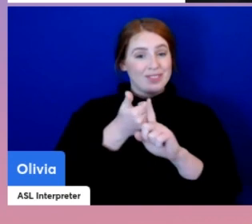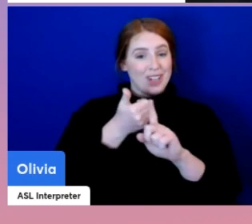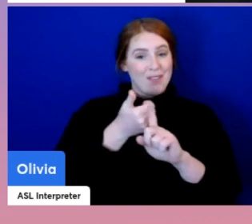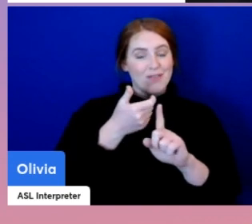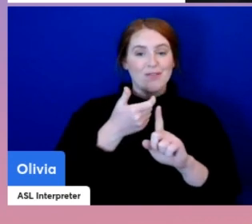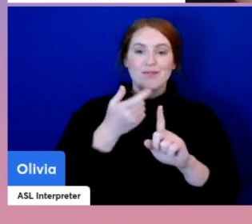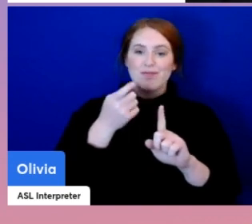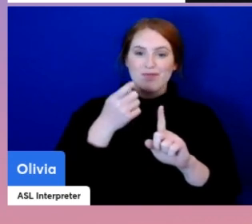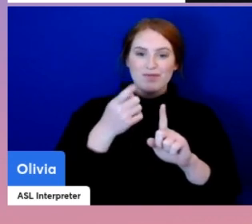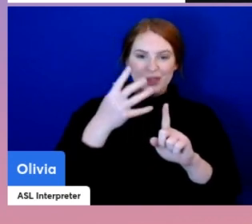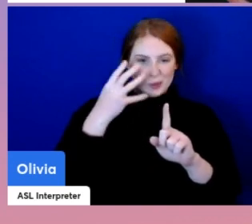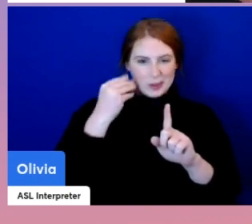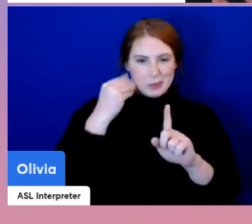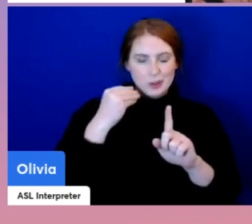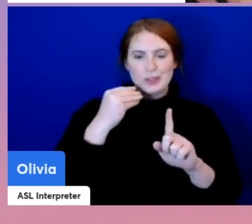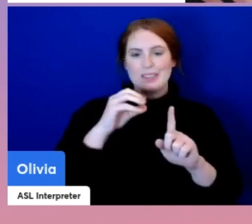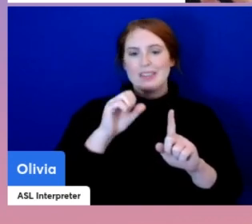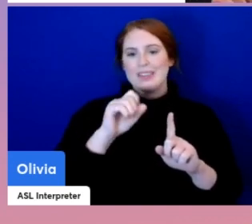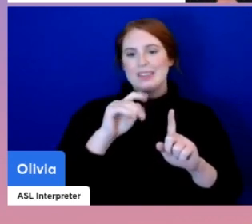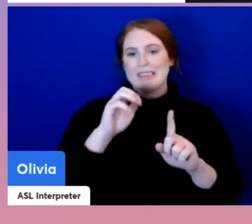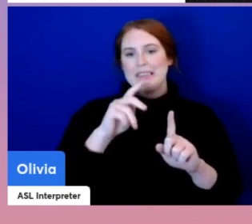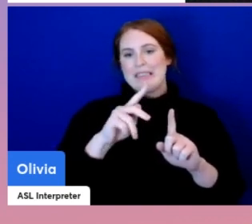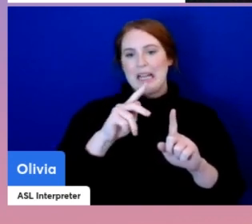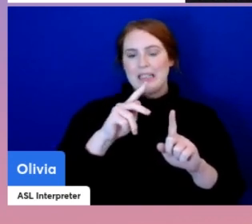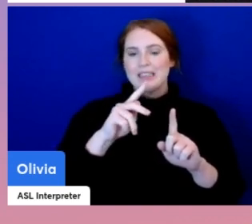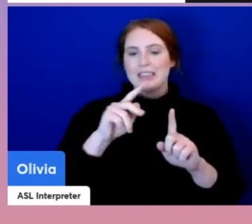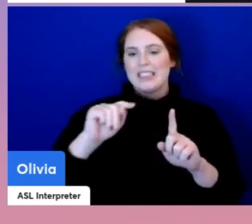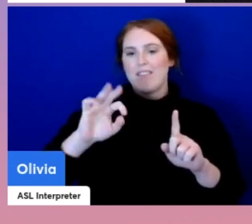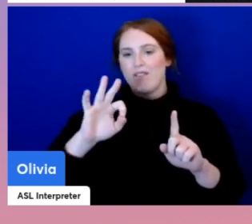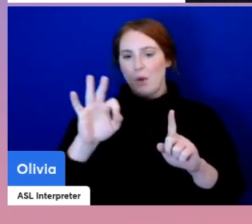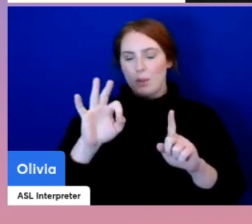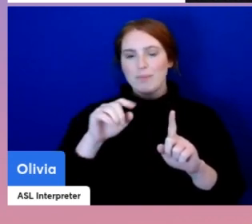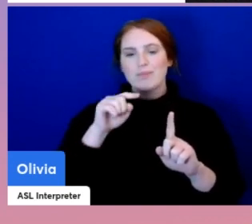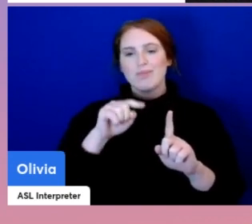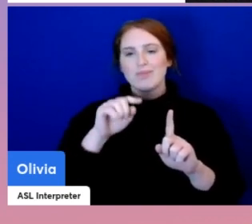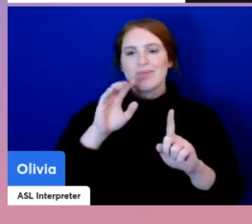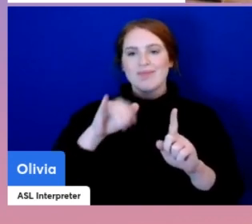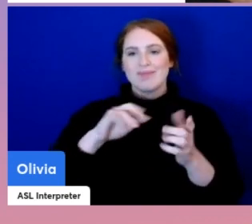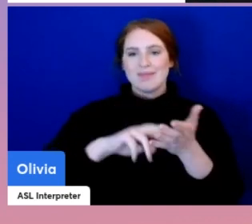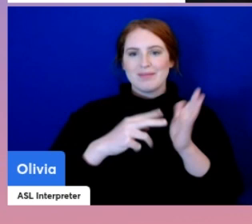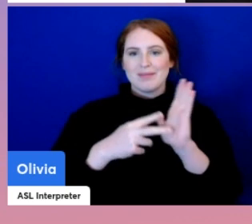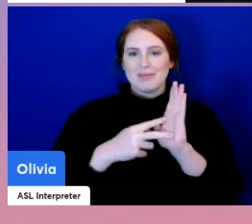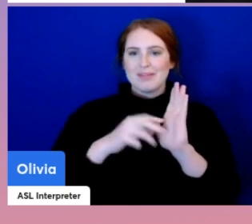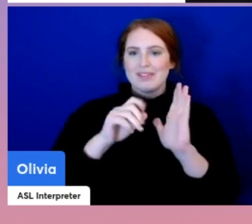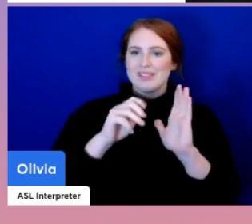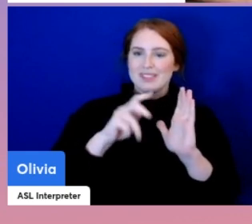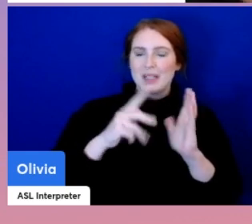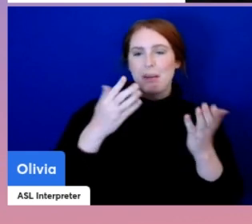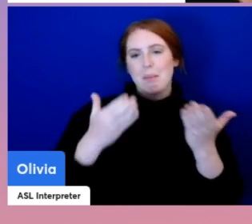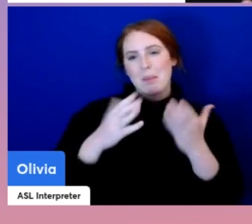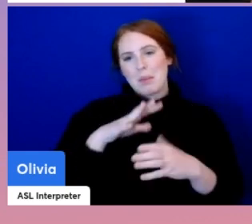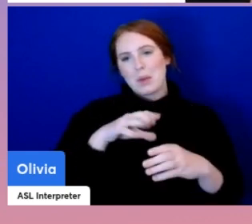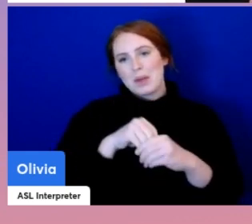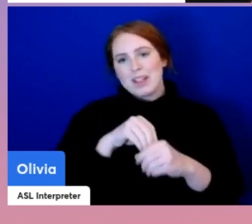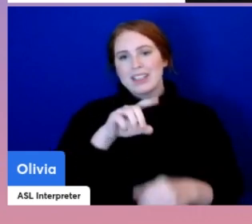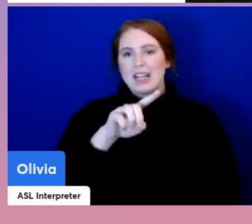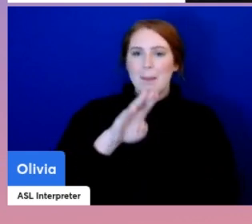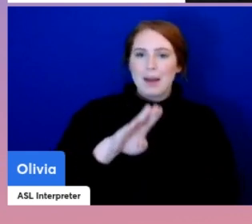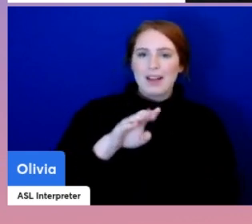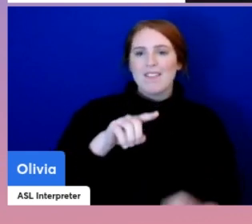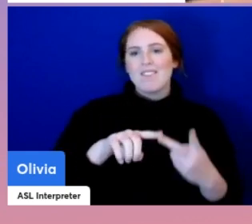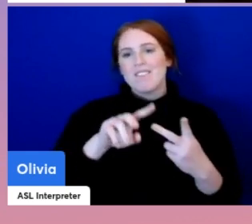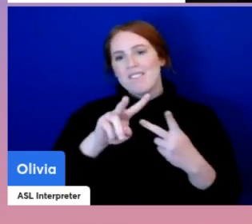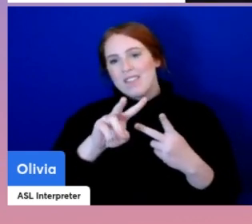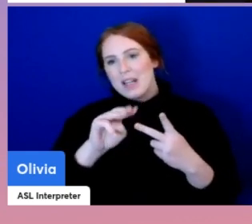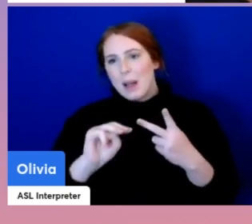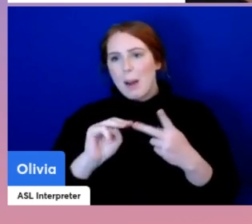can be thought of as encompassing the totality of your Terraform project. A stack might consist of things like databases, VMs, containers, serverless